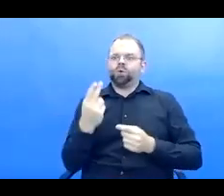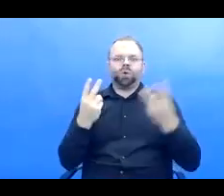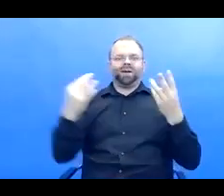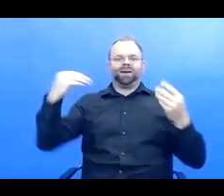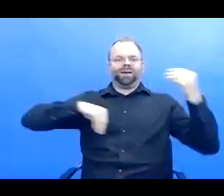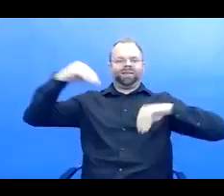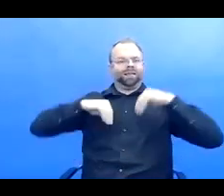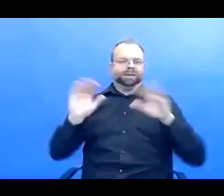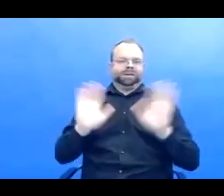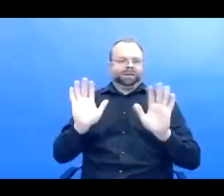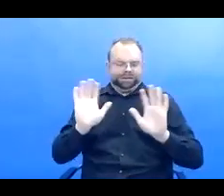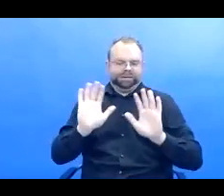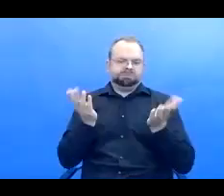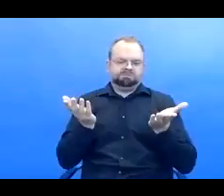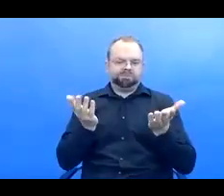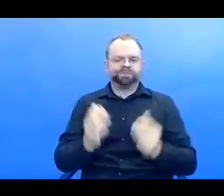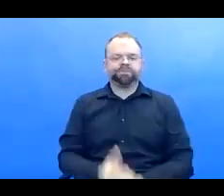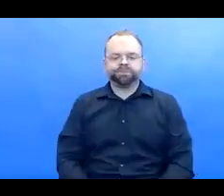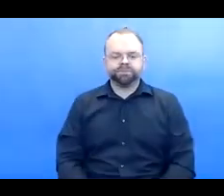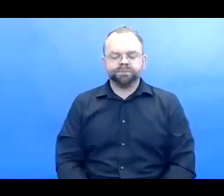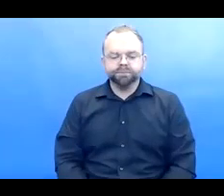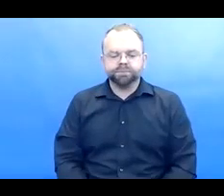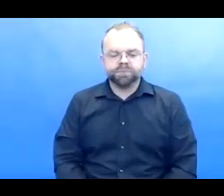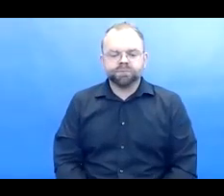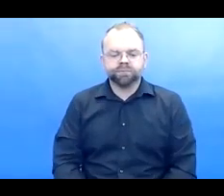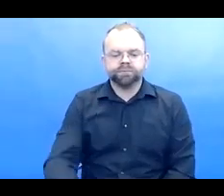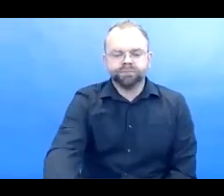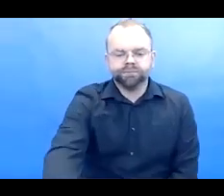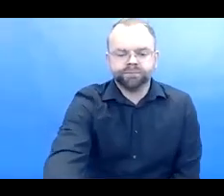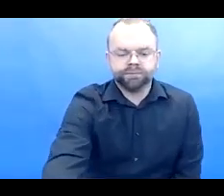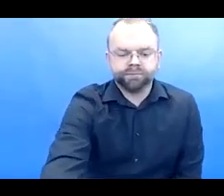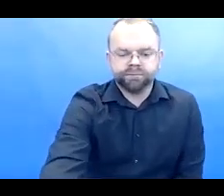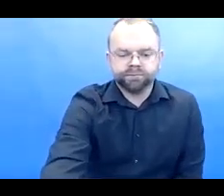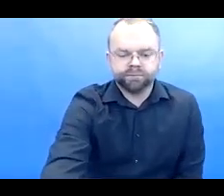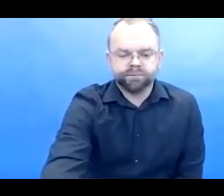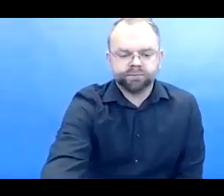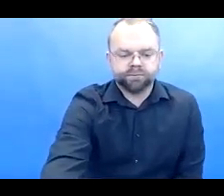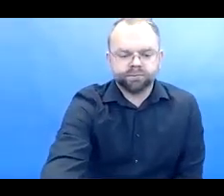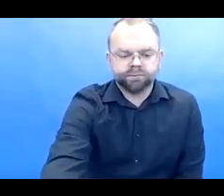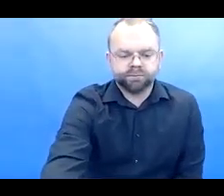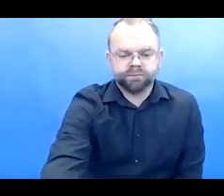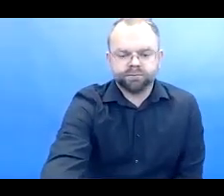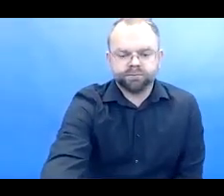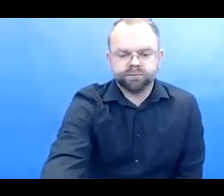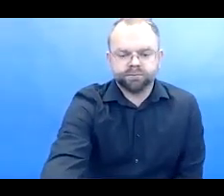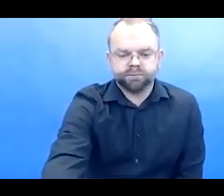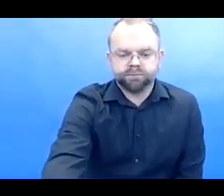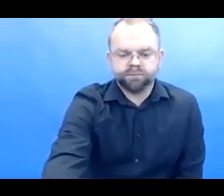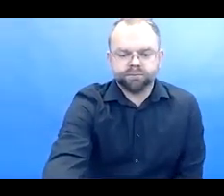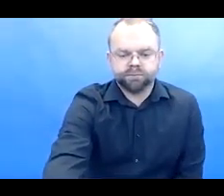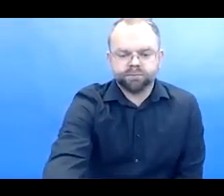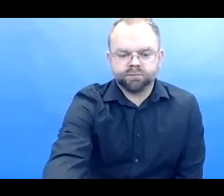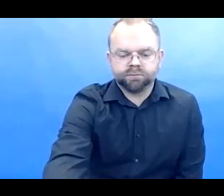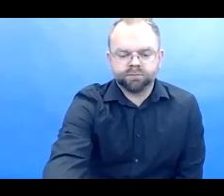to localize and make the disability assessments accessible, not focusing on the impairment,